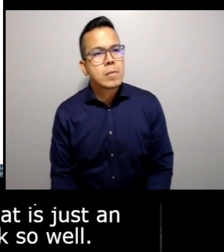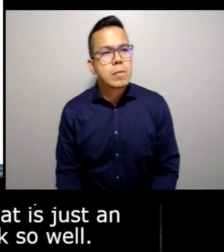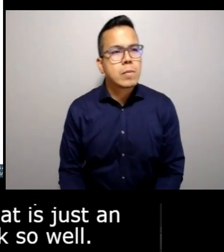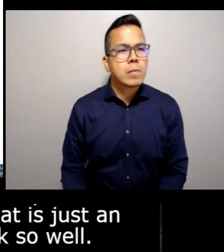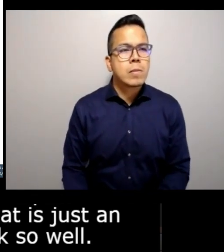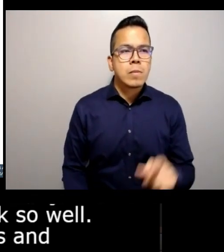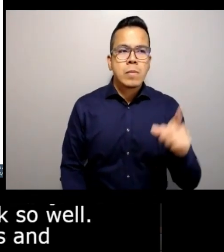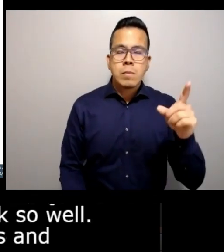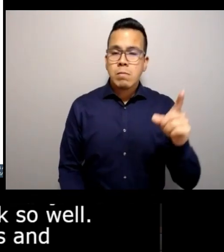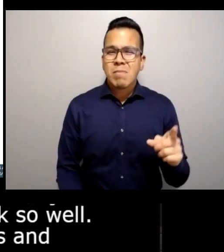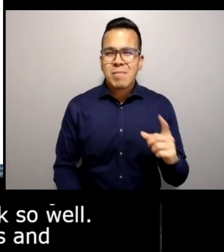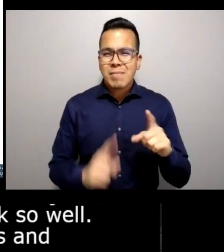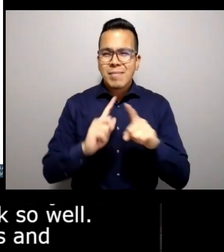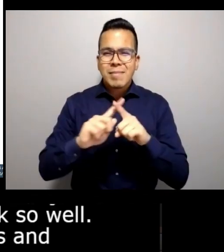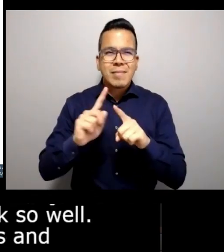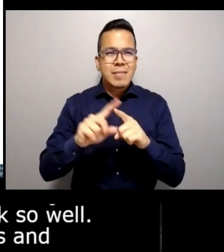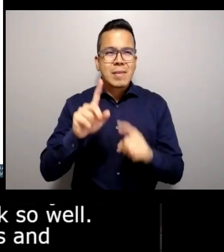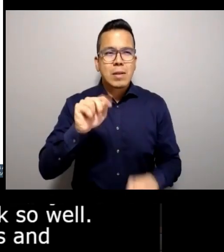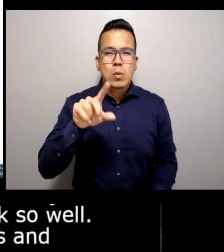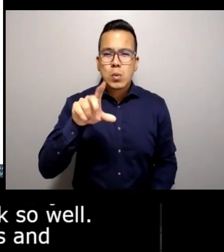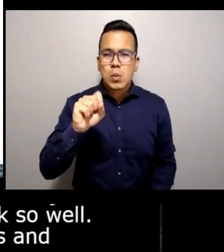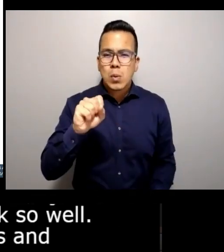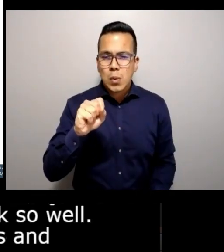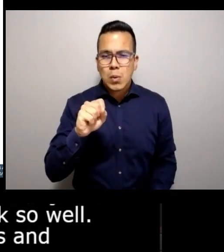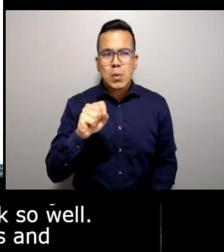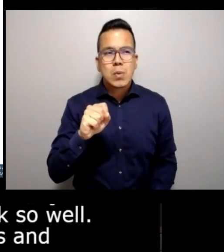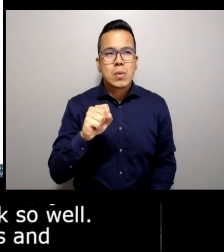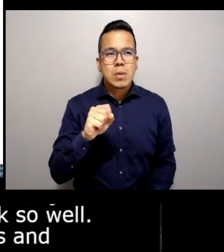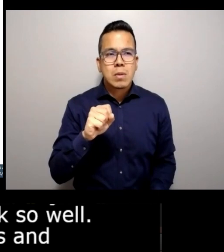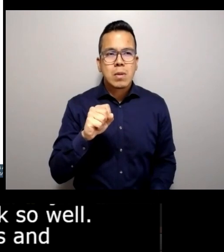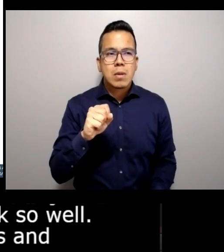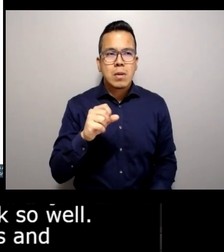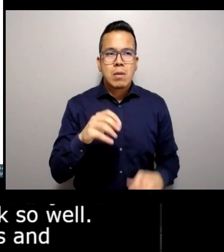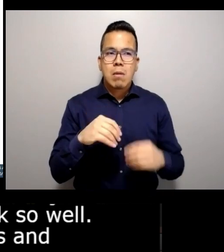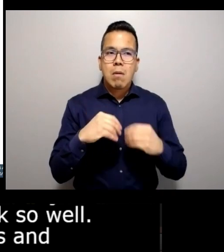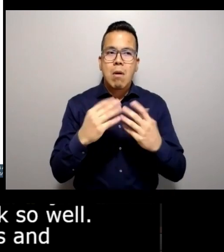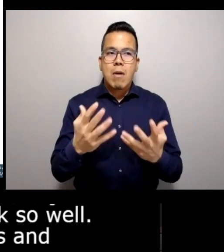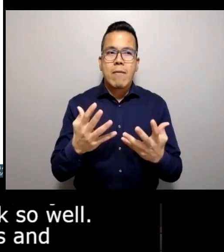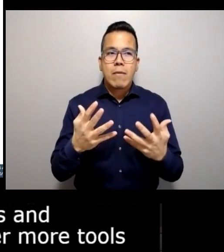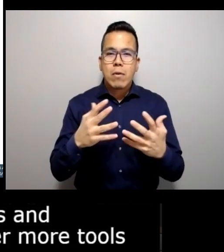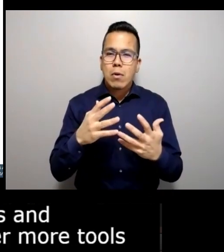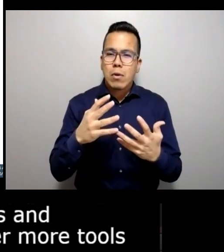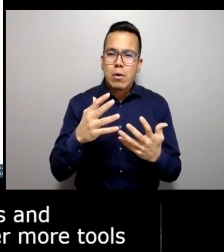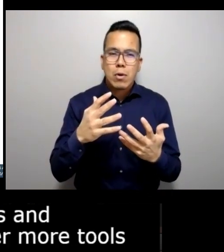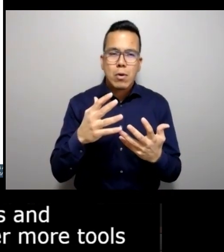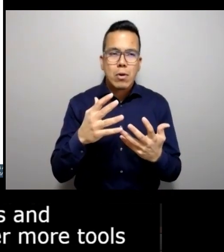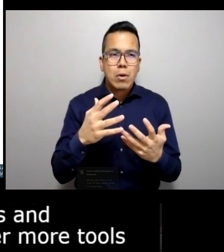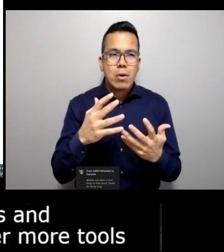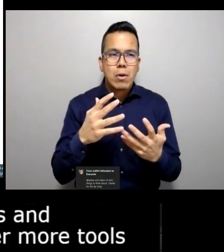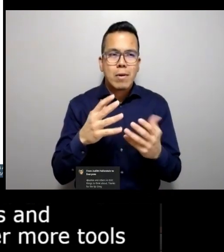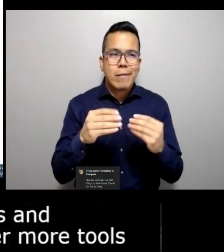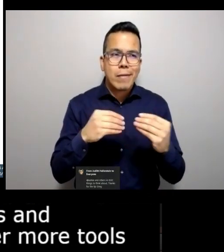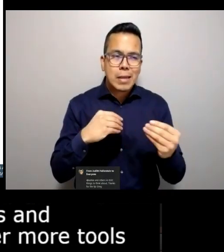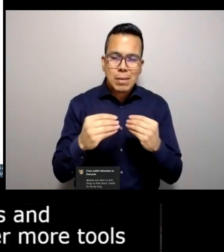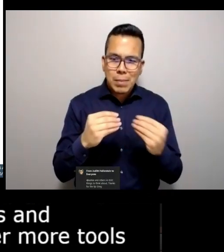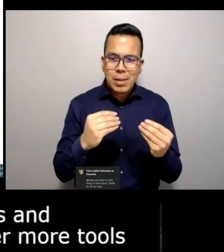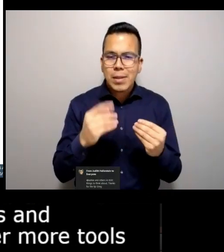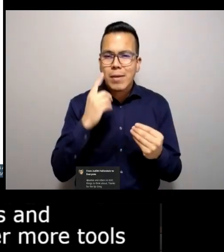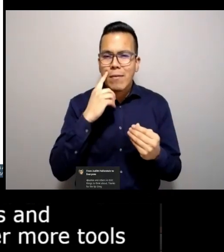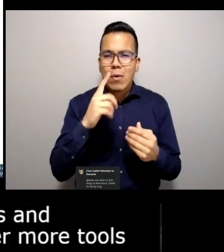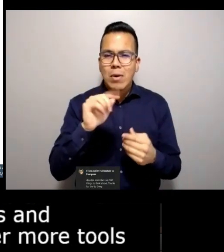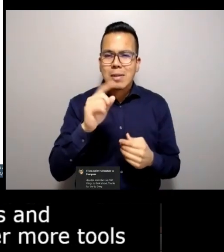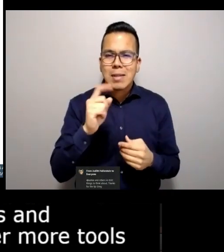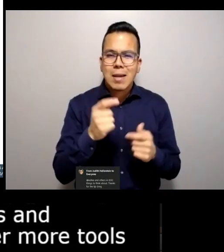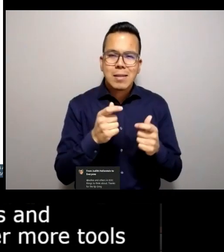offer some tools. Some offer more tools and flexibility than others. As I mentioned